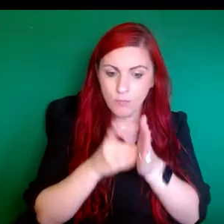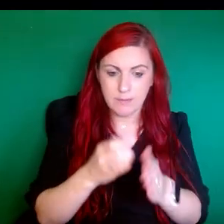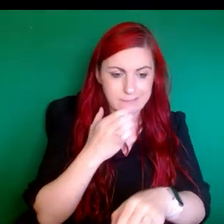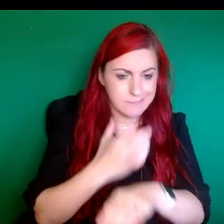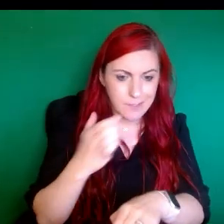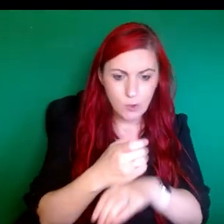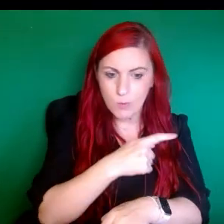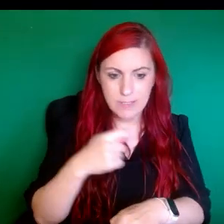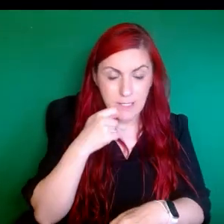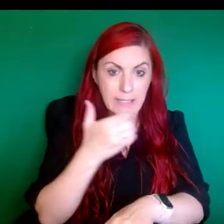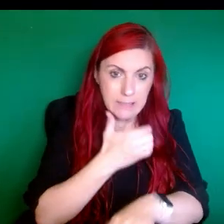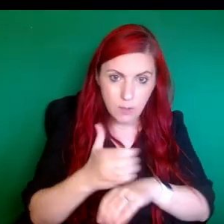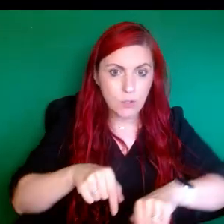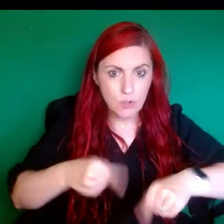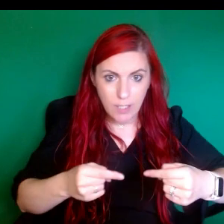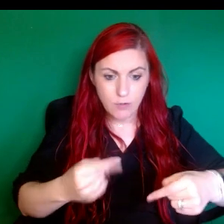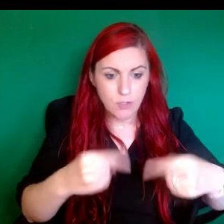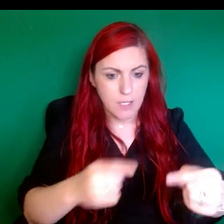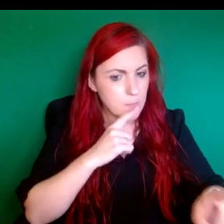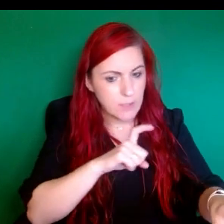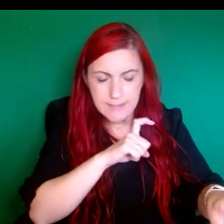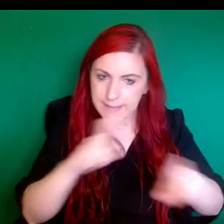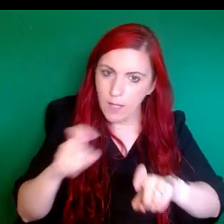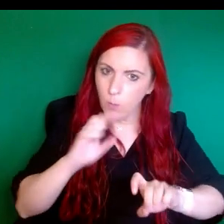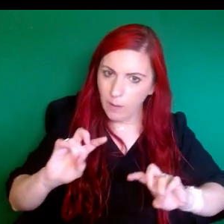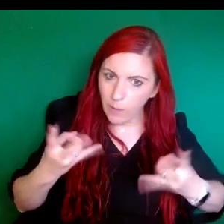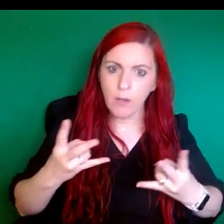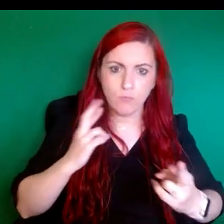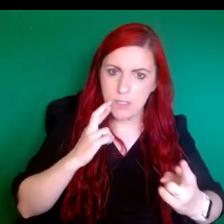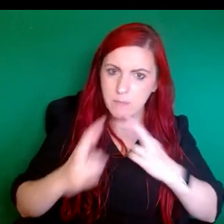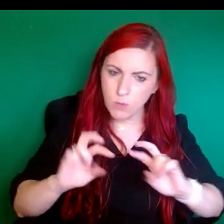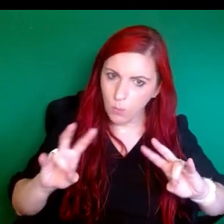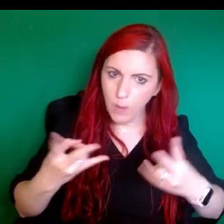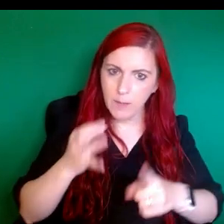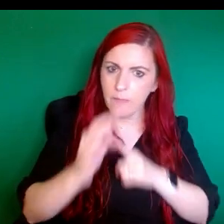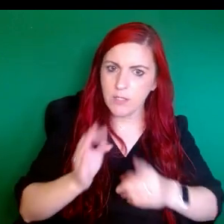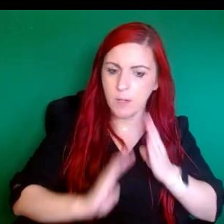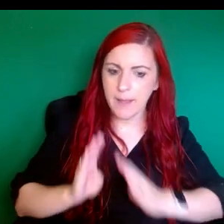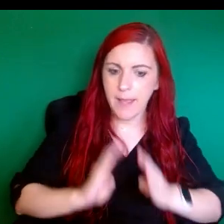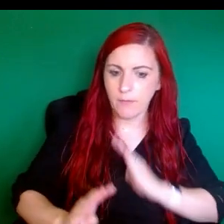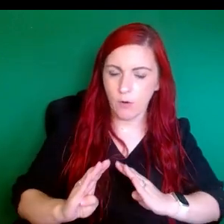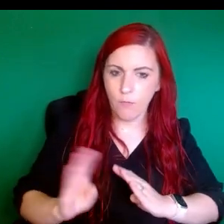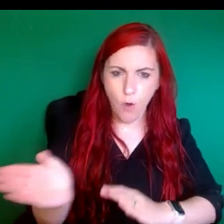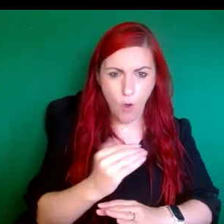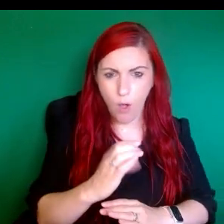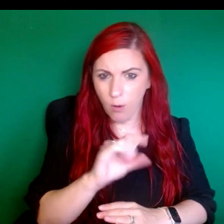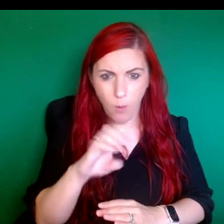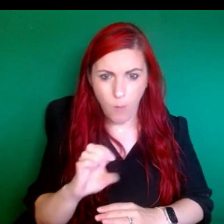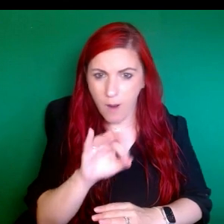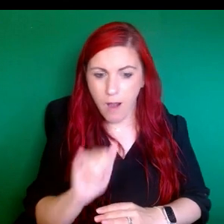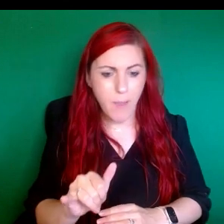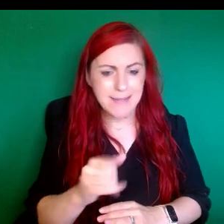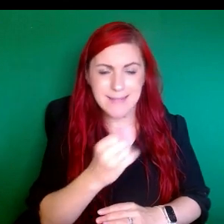responsiveness, professionalism, and creative thinking of COPE Galway's staff and volunteers, as well as the resilience of its clients.